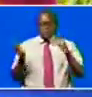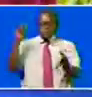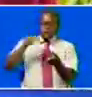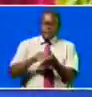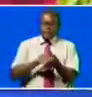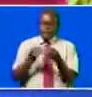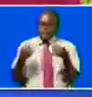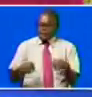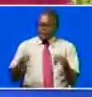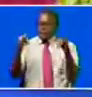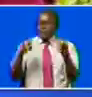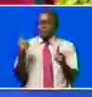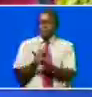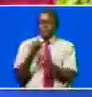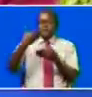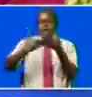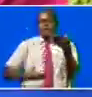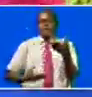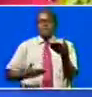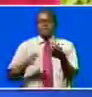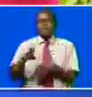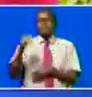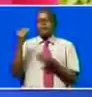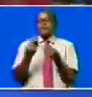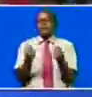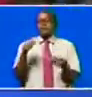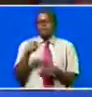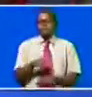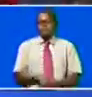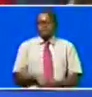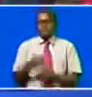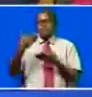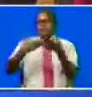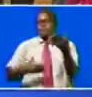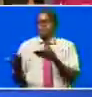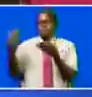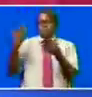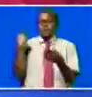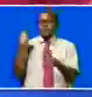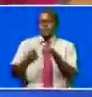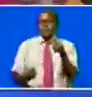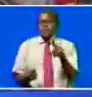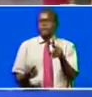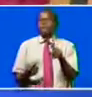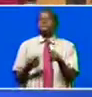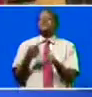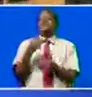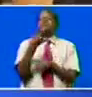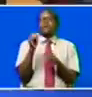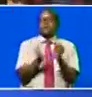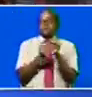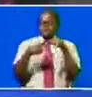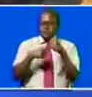the implementation of various reports seeking to find a solution. A report released last year, born out of the 2016